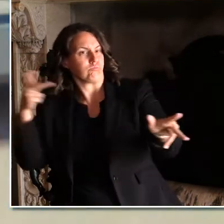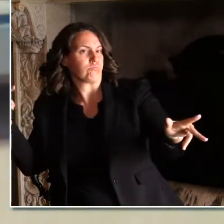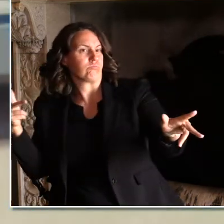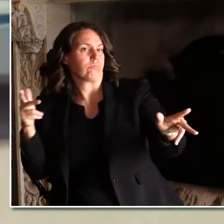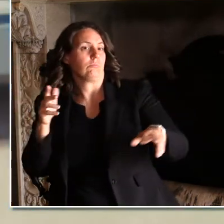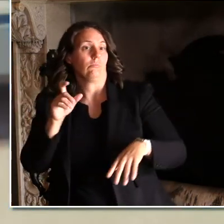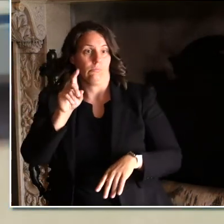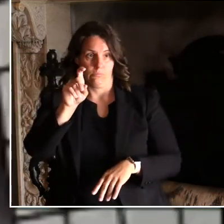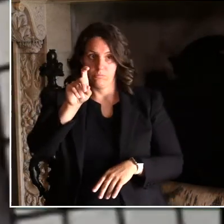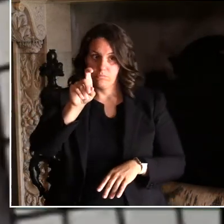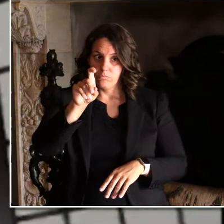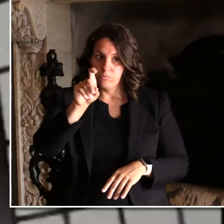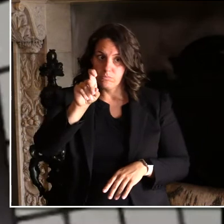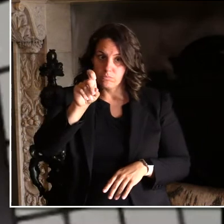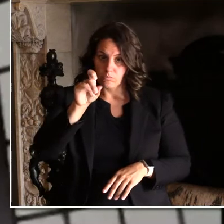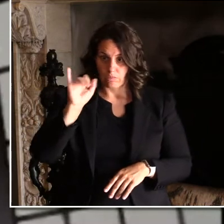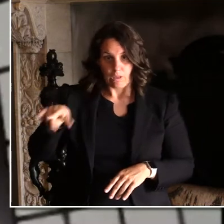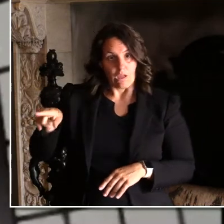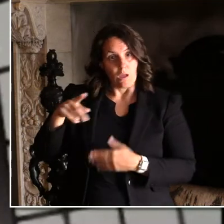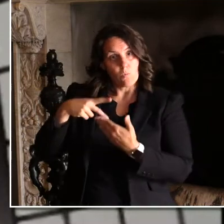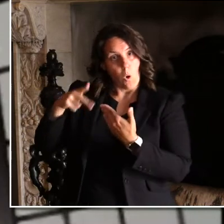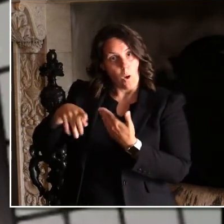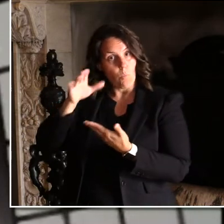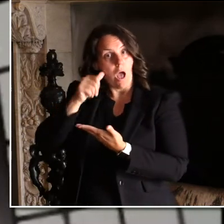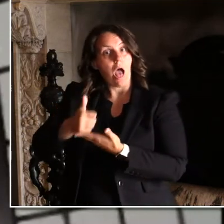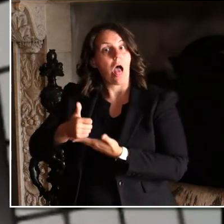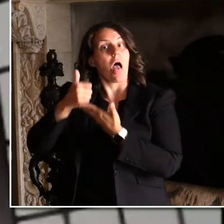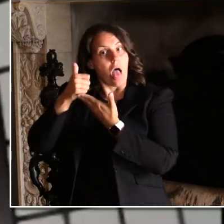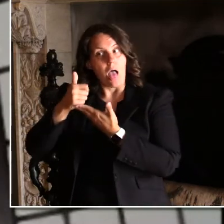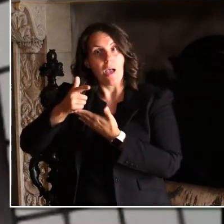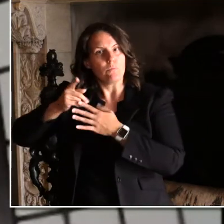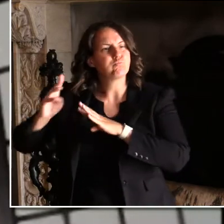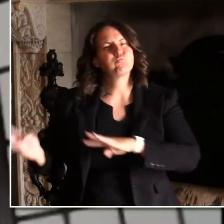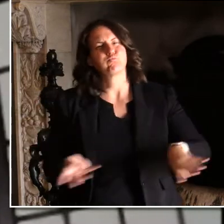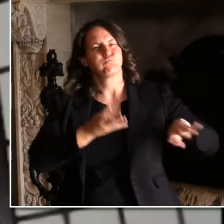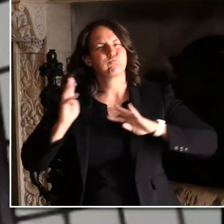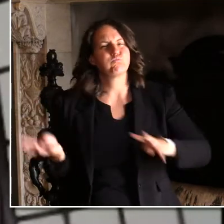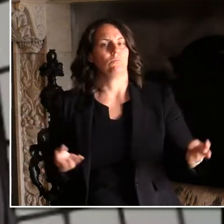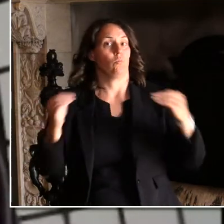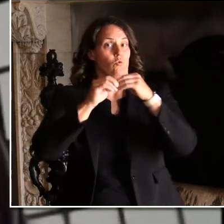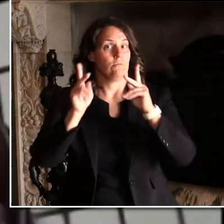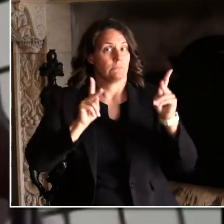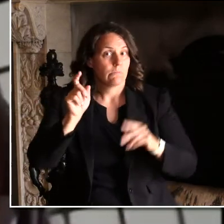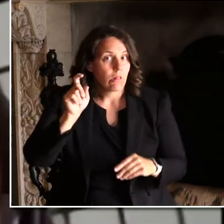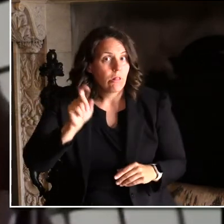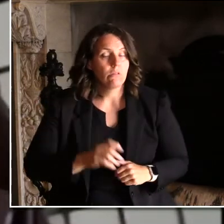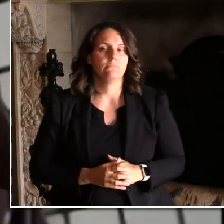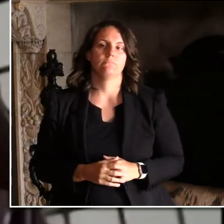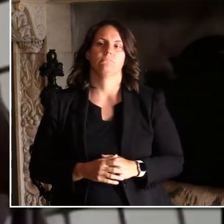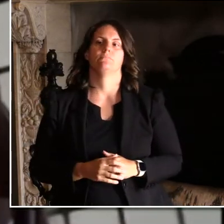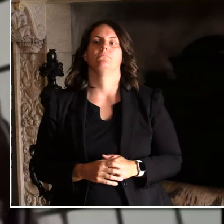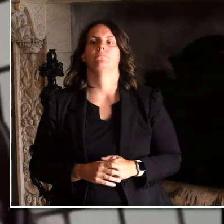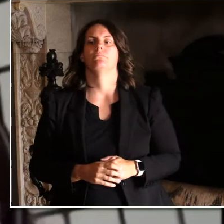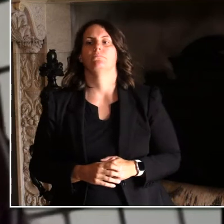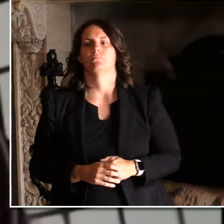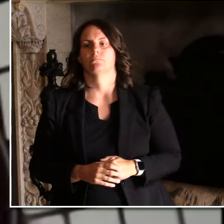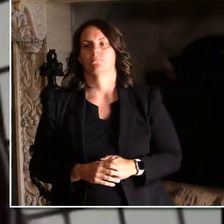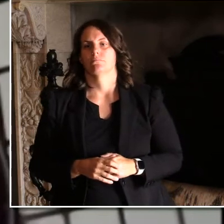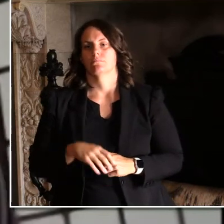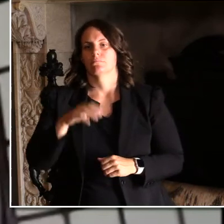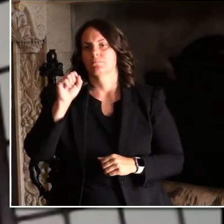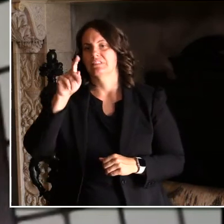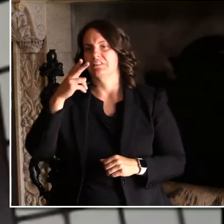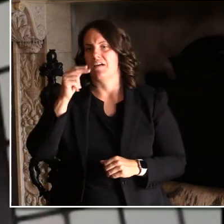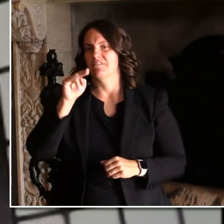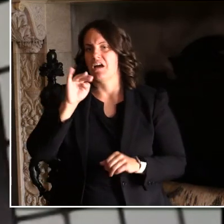Yeah, definitely. So this is that is pretty much why we're trying to roll this out to other testing sites as well.